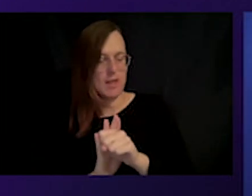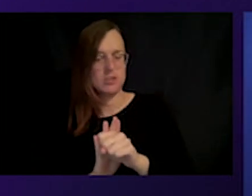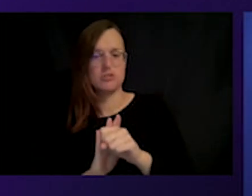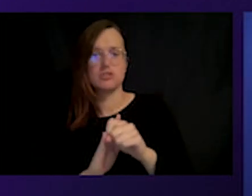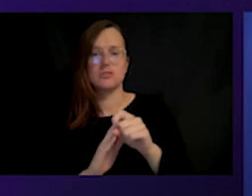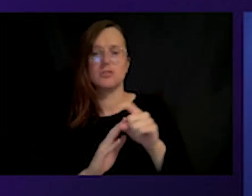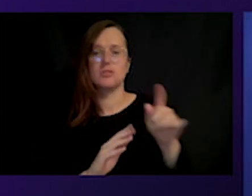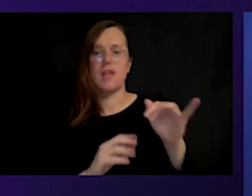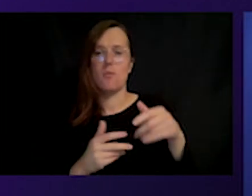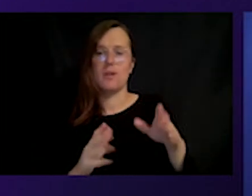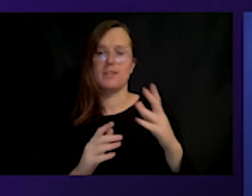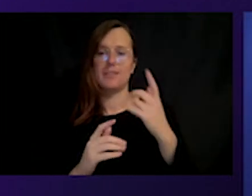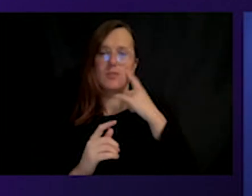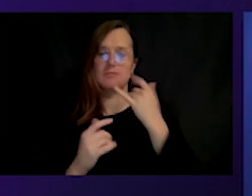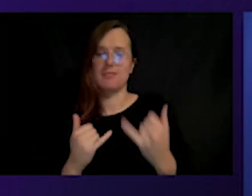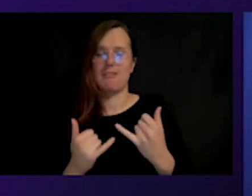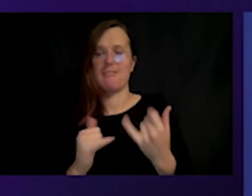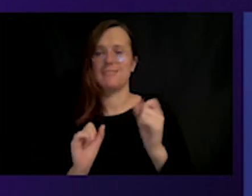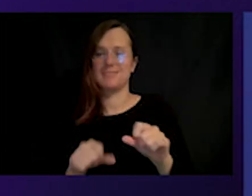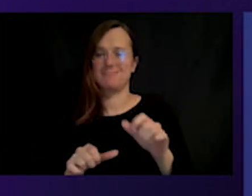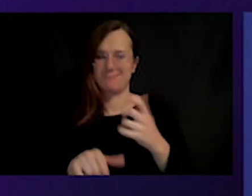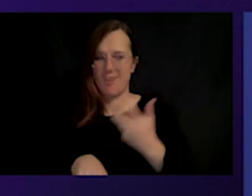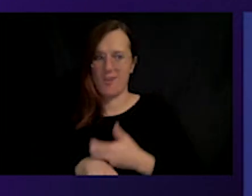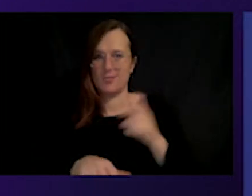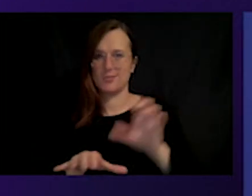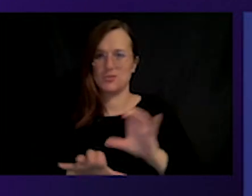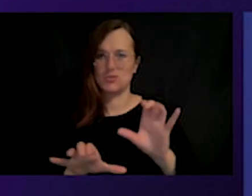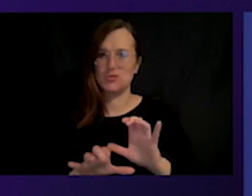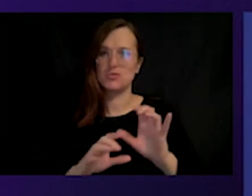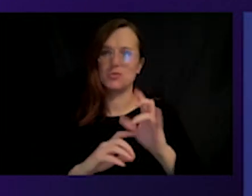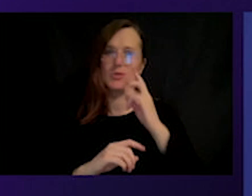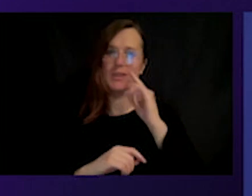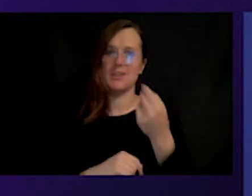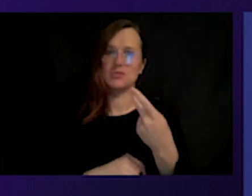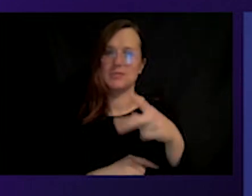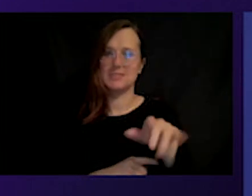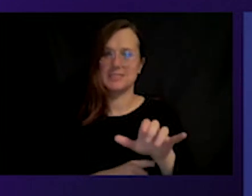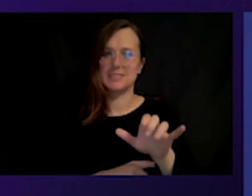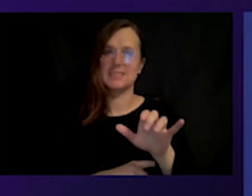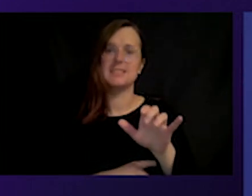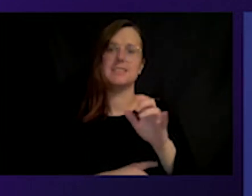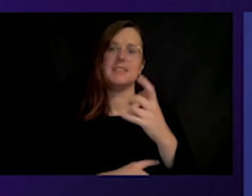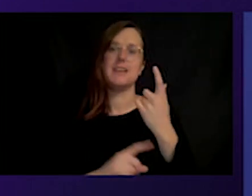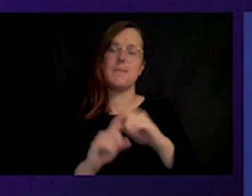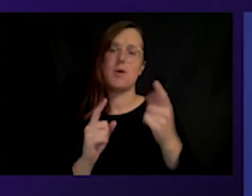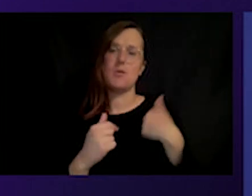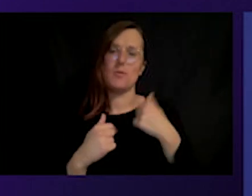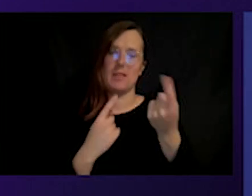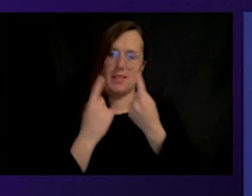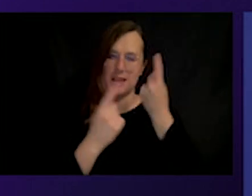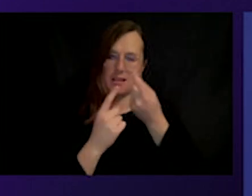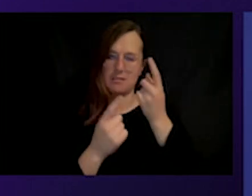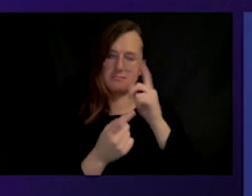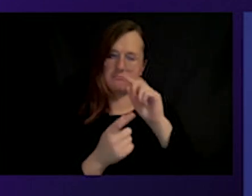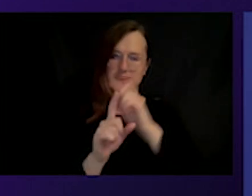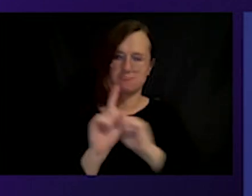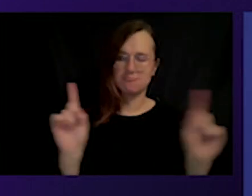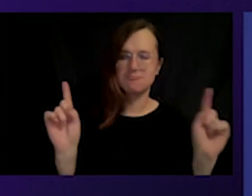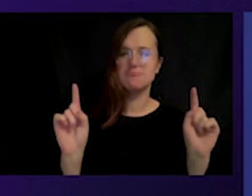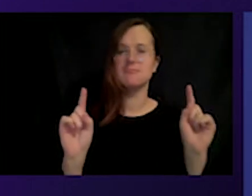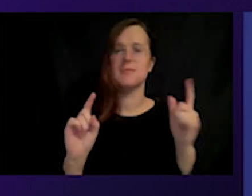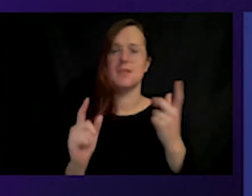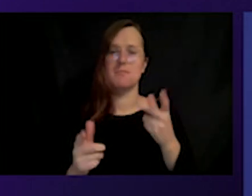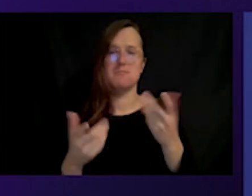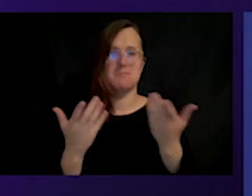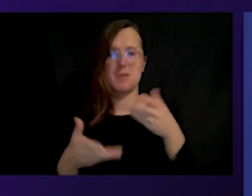it's a bit hard to do on the traditional HPC, but if we think in a revolutionary way on the quantum, maybe there's a way towards